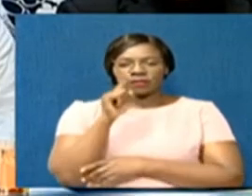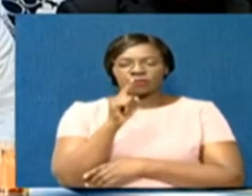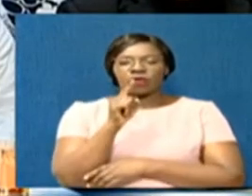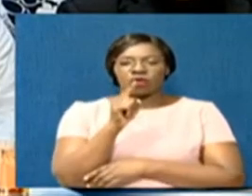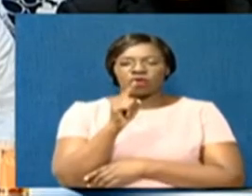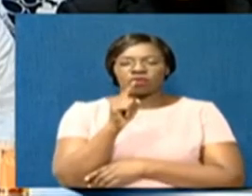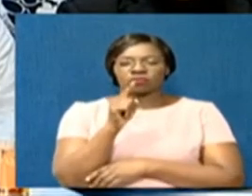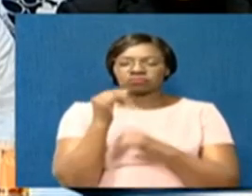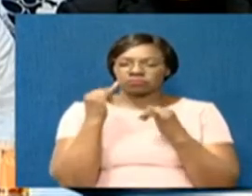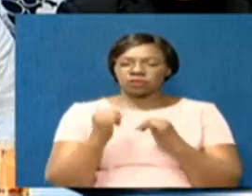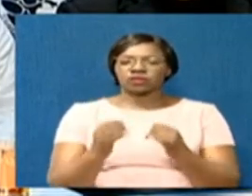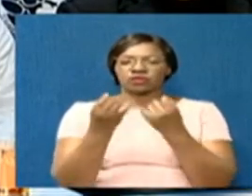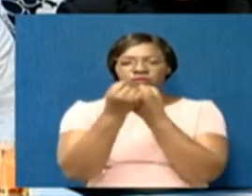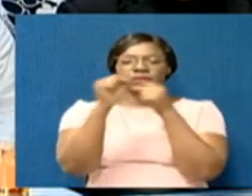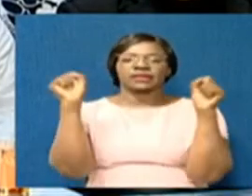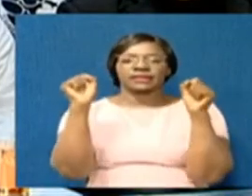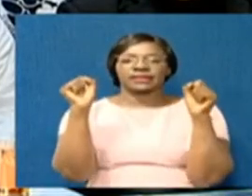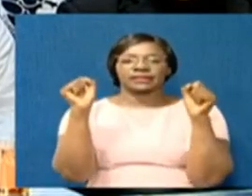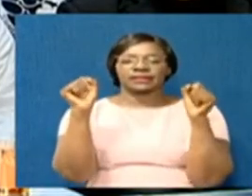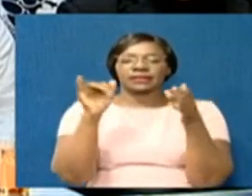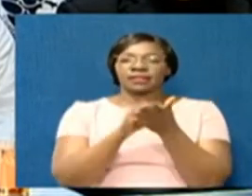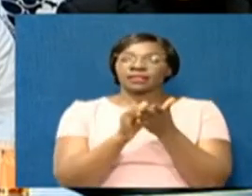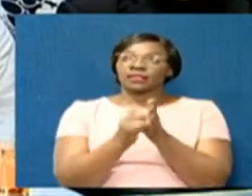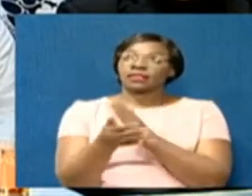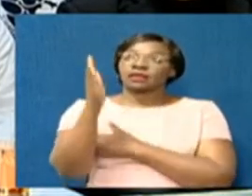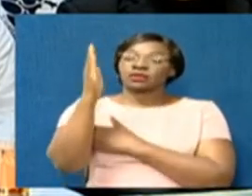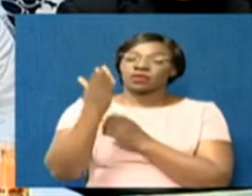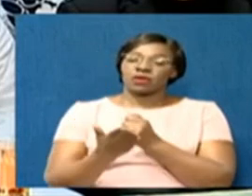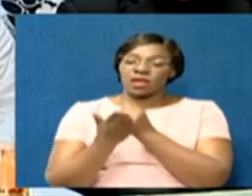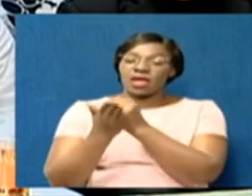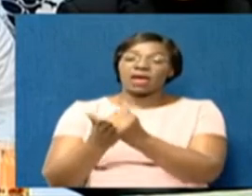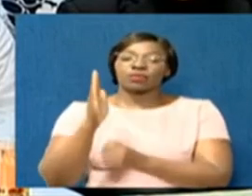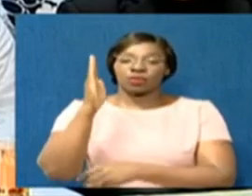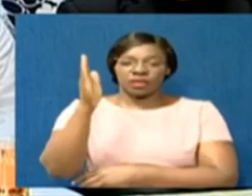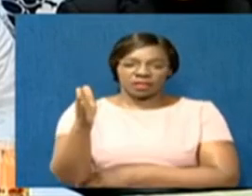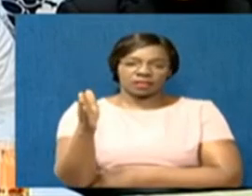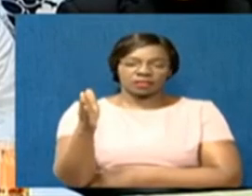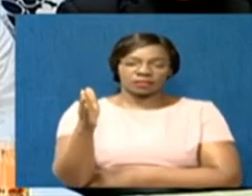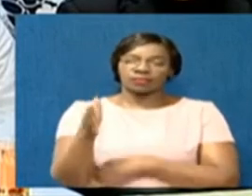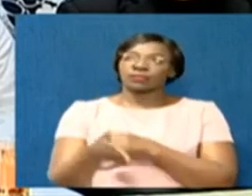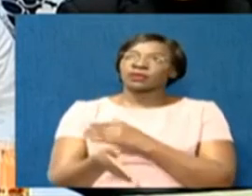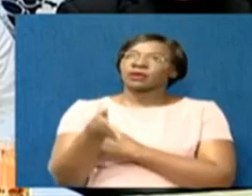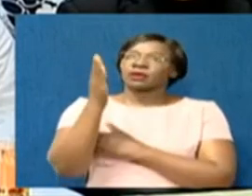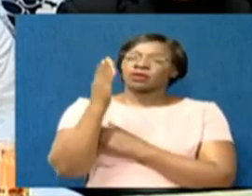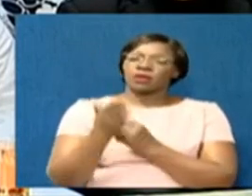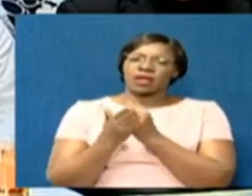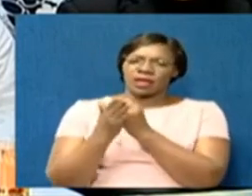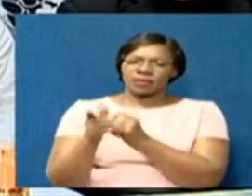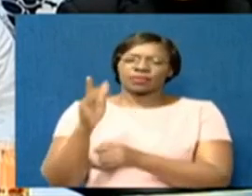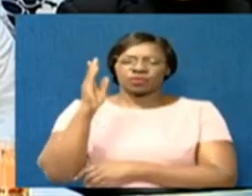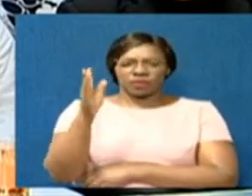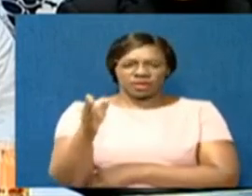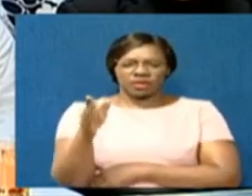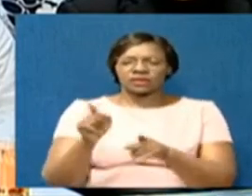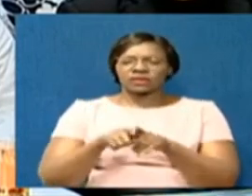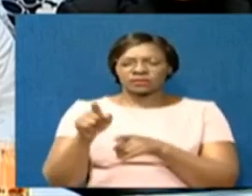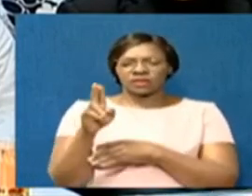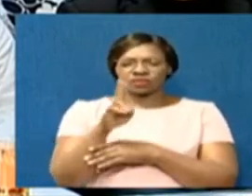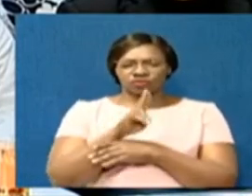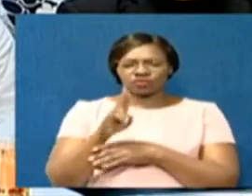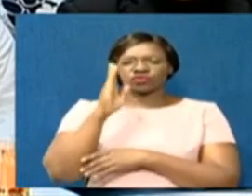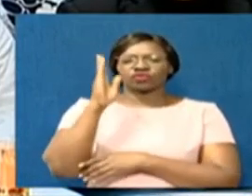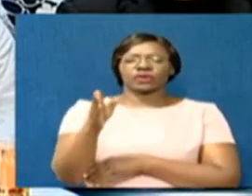incoming president that God will help him. God will help him, and he'll be used